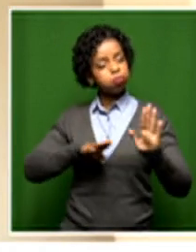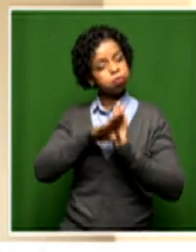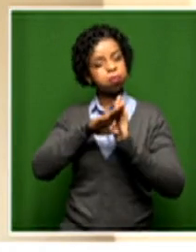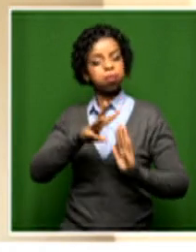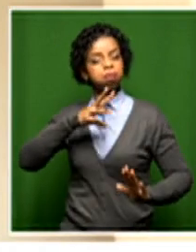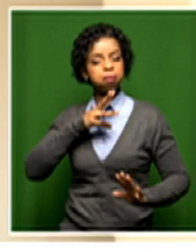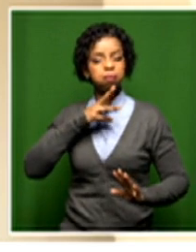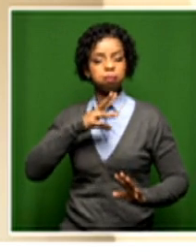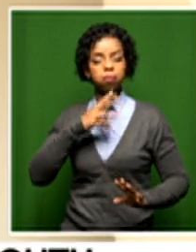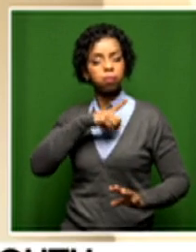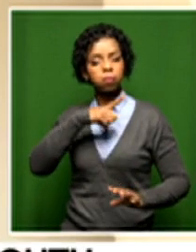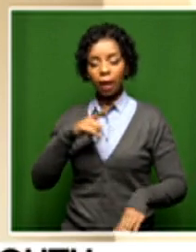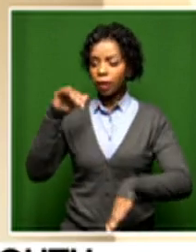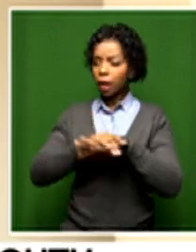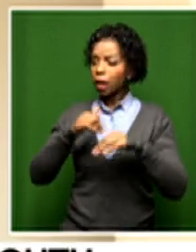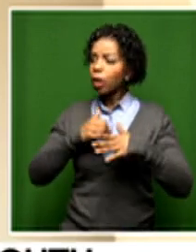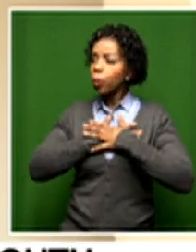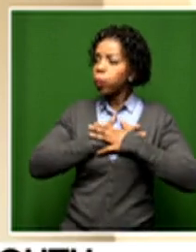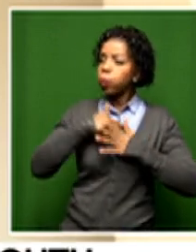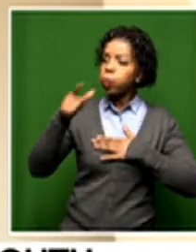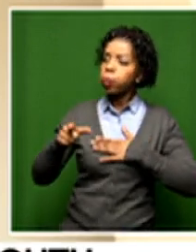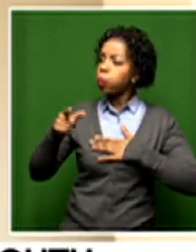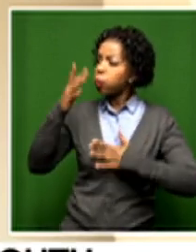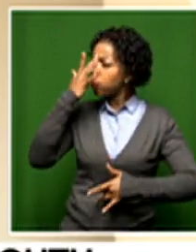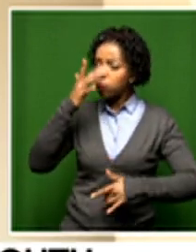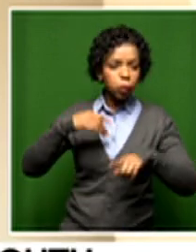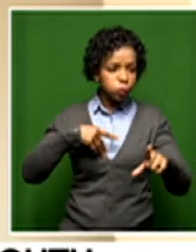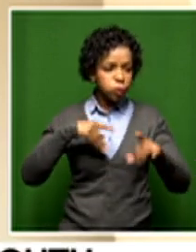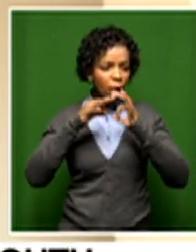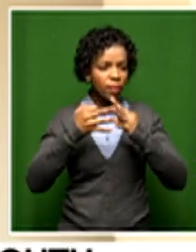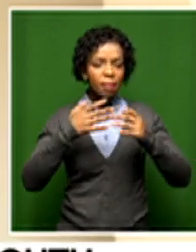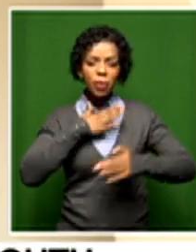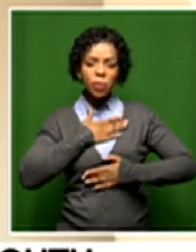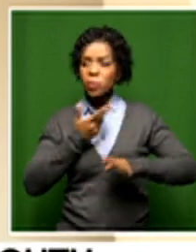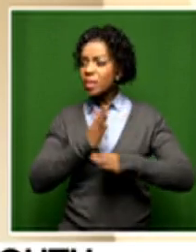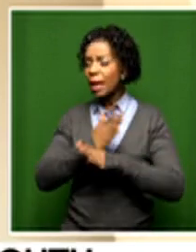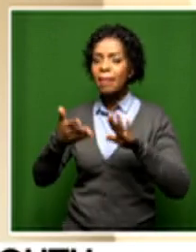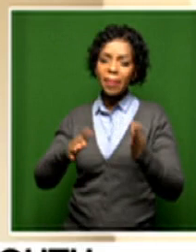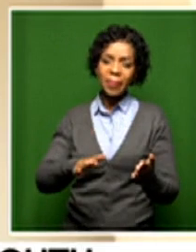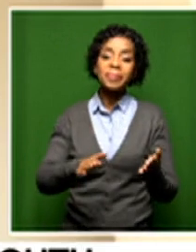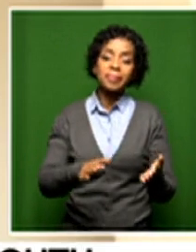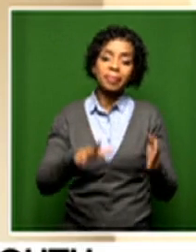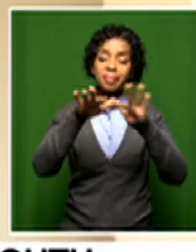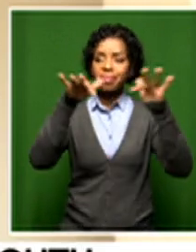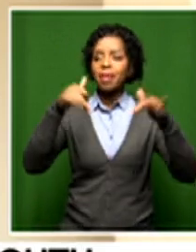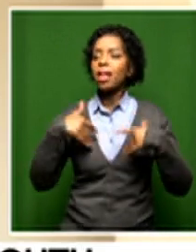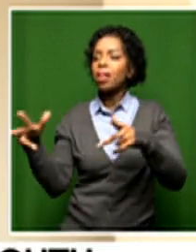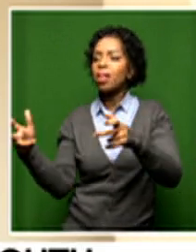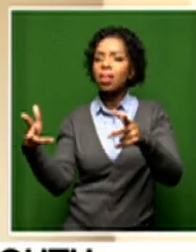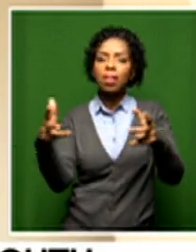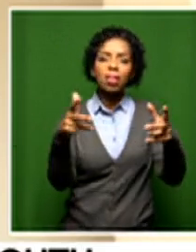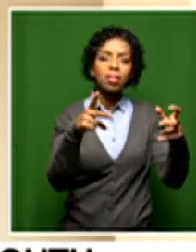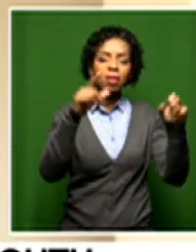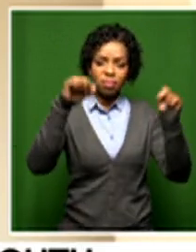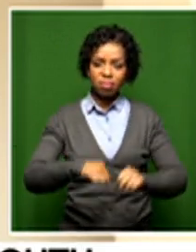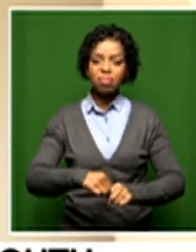relatives, close people, getting sick and getting admitted, and some losing their lives. So they saw it very, at very close quarters.